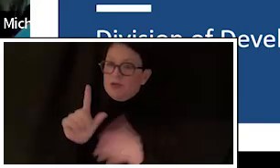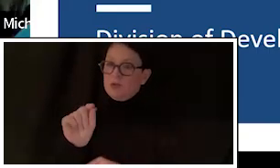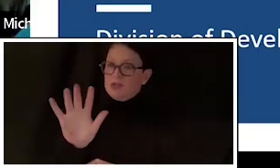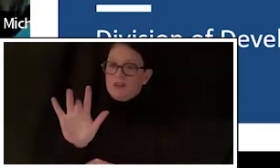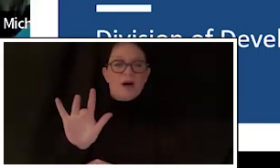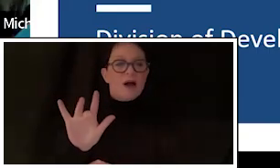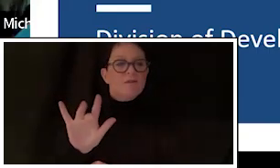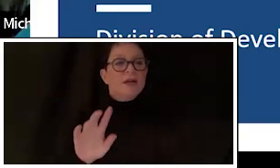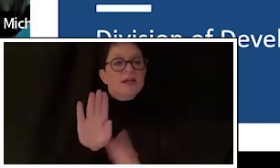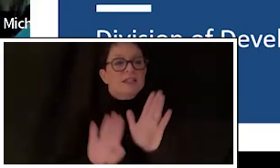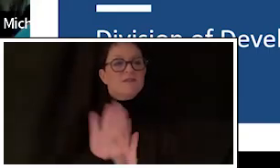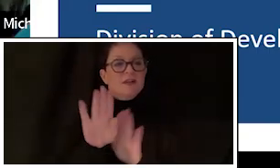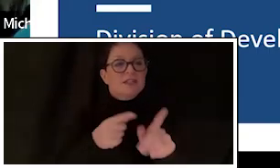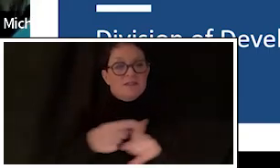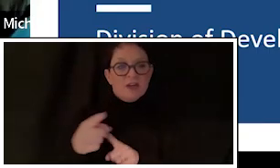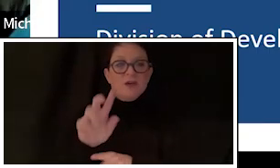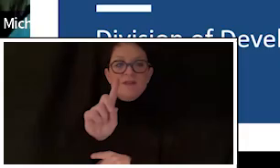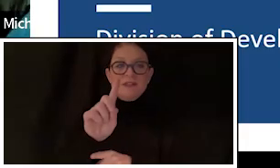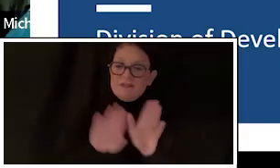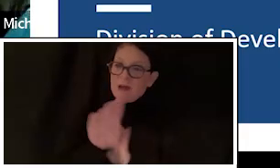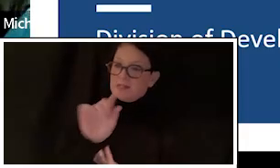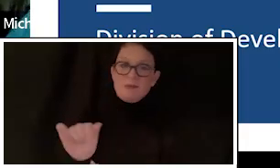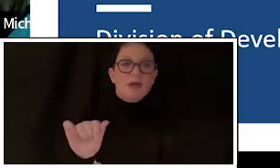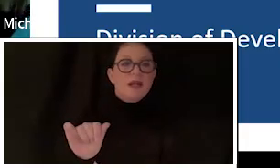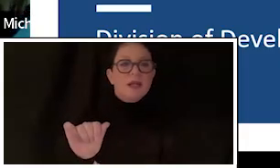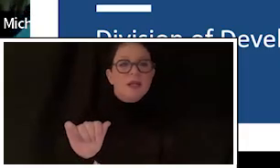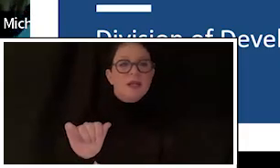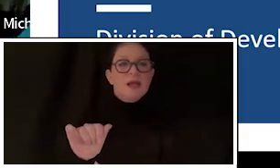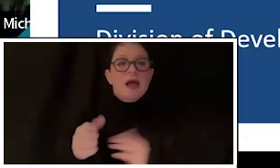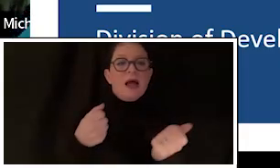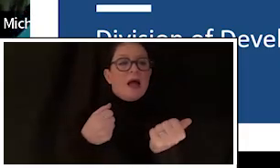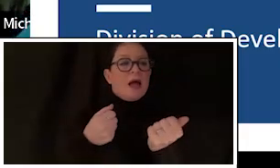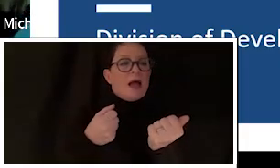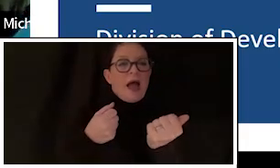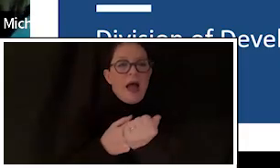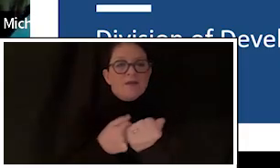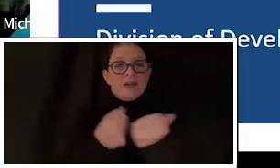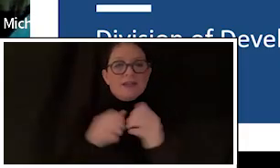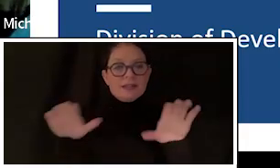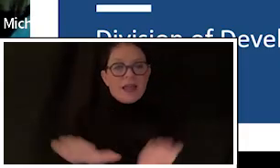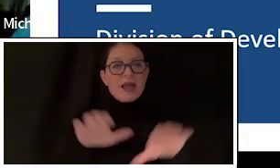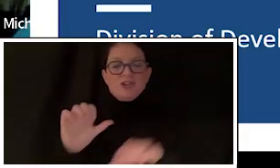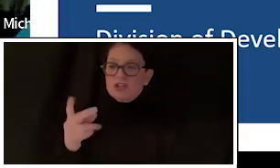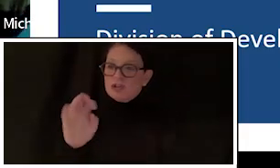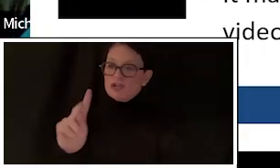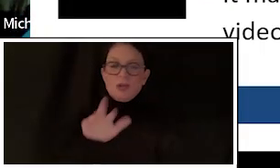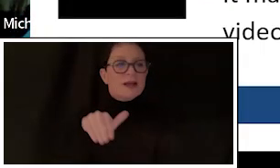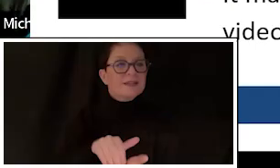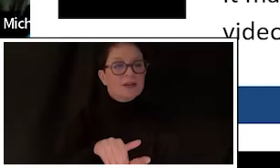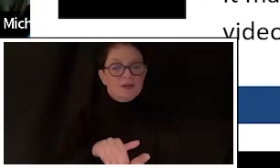As presented by the Division of Developmental Disabilities, RIPEN, Advocates in Action, and the Sherlock Center.